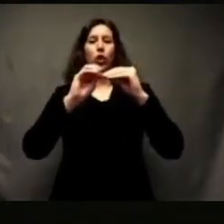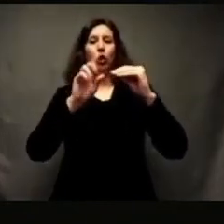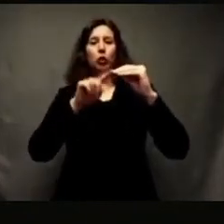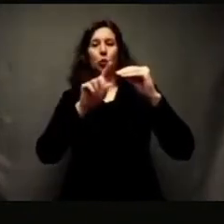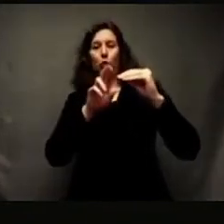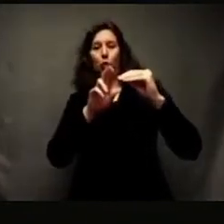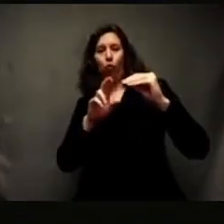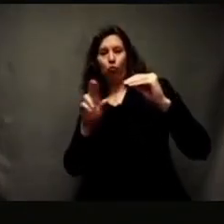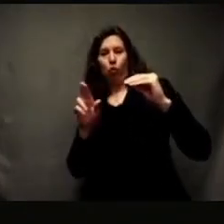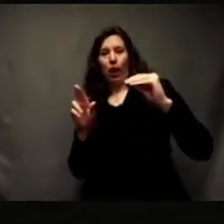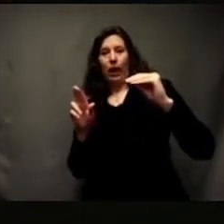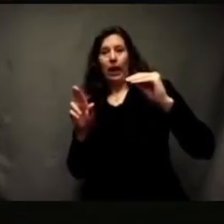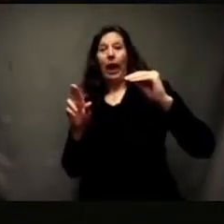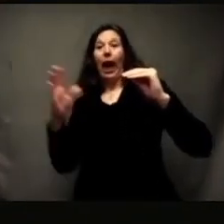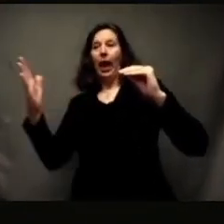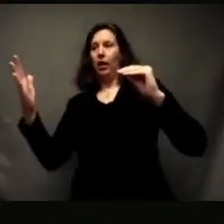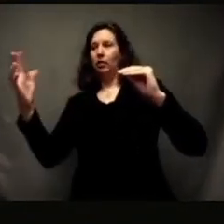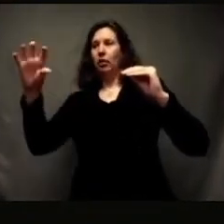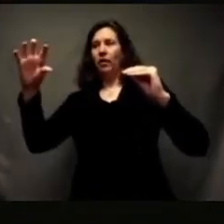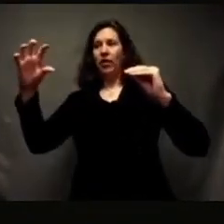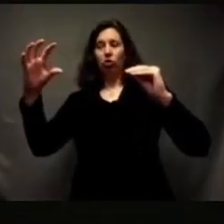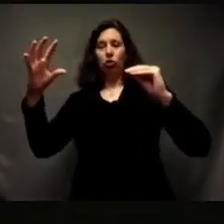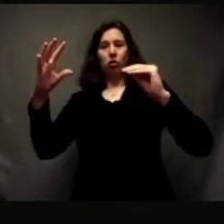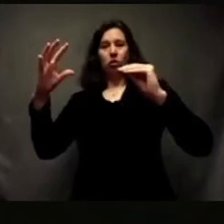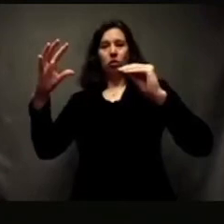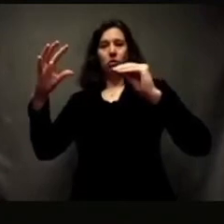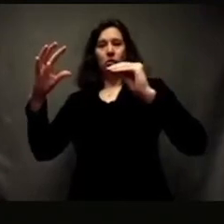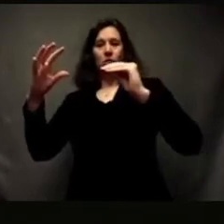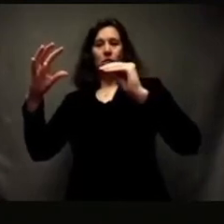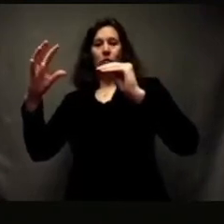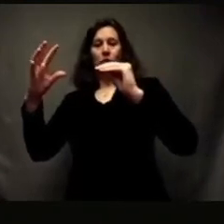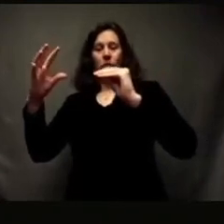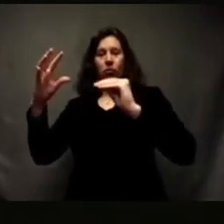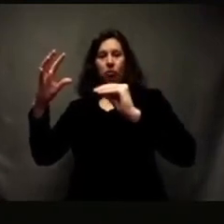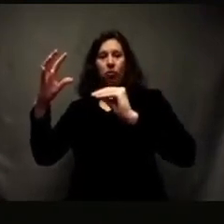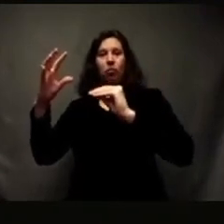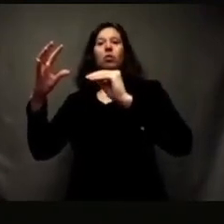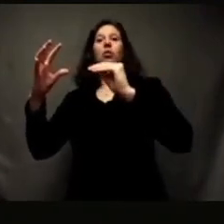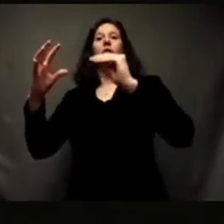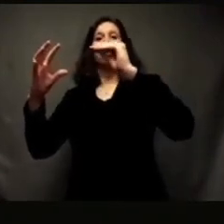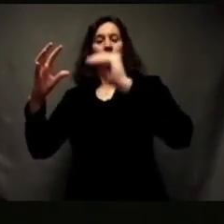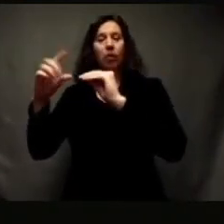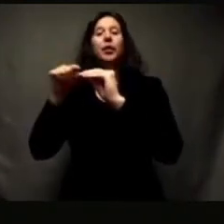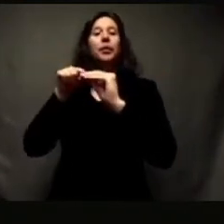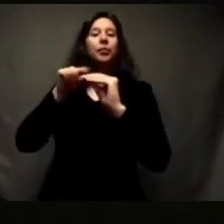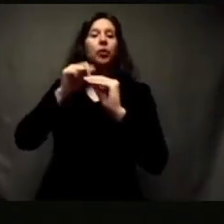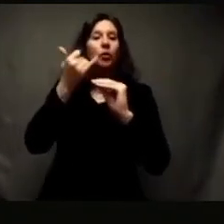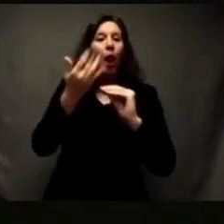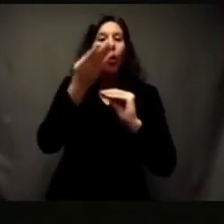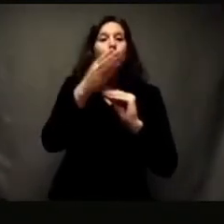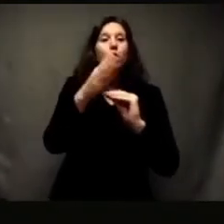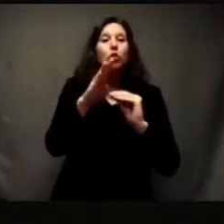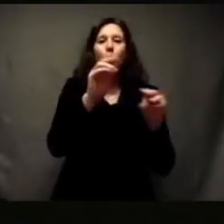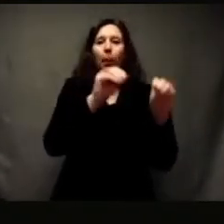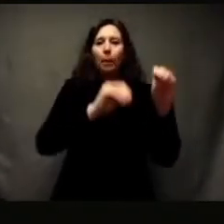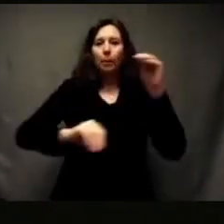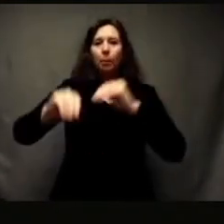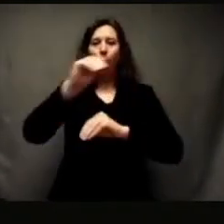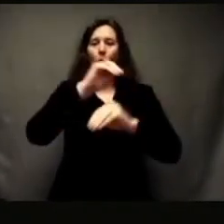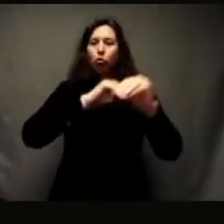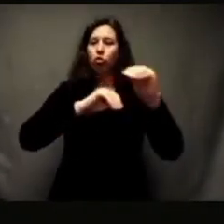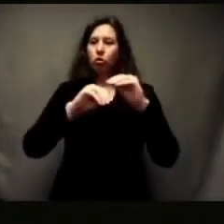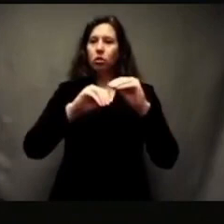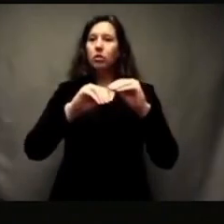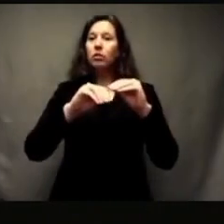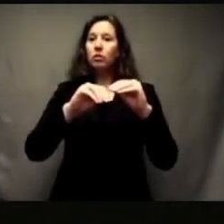forward, approaching the fish because it's trying to go to the other side. So now I'm going to go to the blue motion blocks.